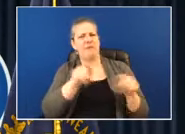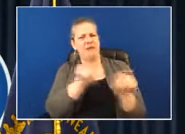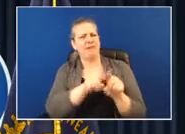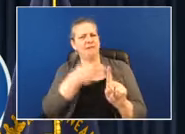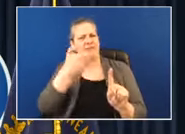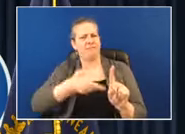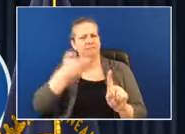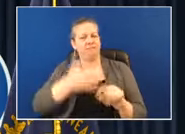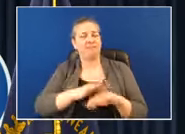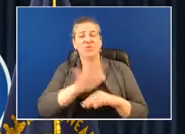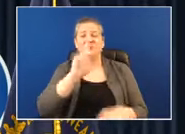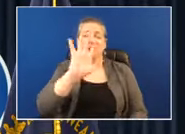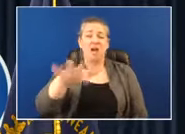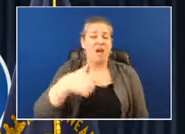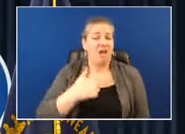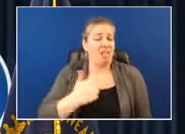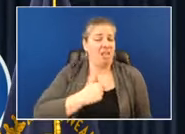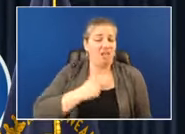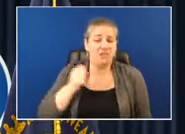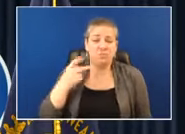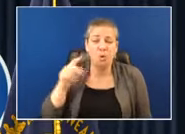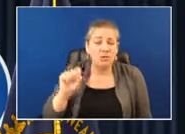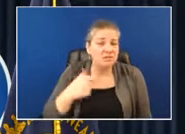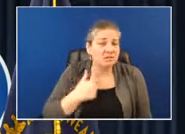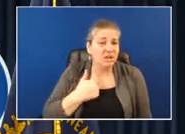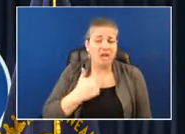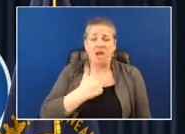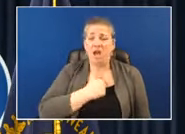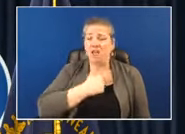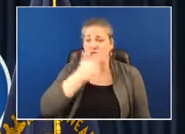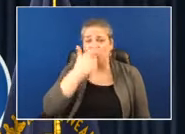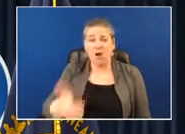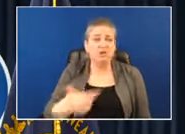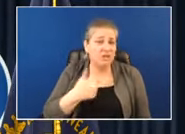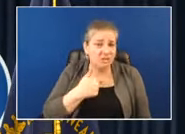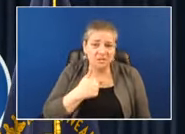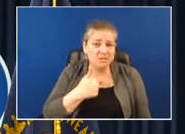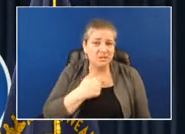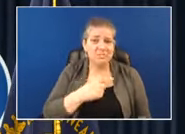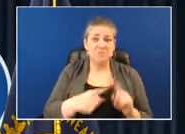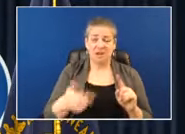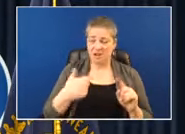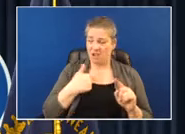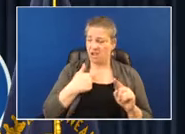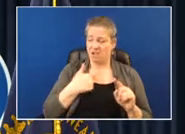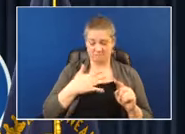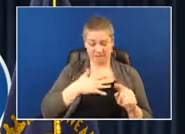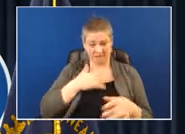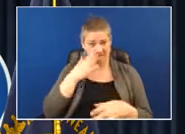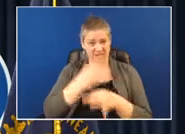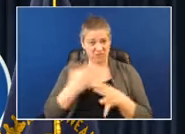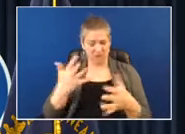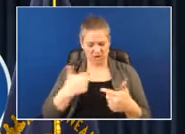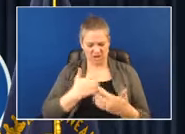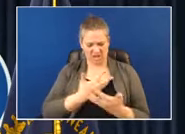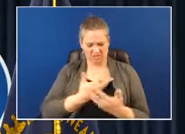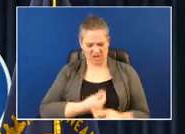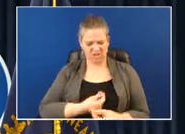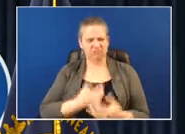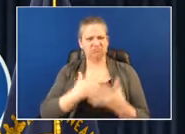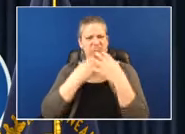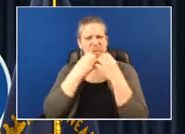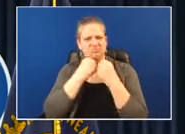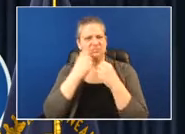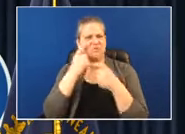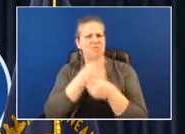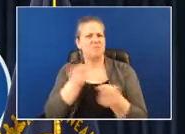sports. I love watching them. But my faith calls me to put compassion and care for my fellow human being above